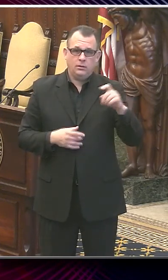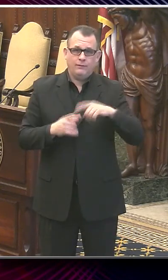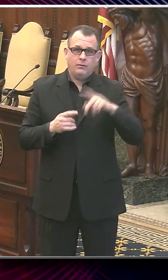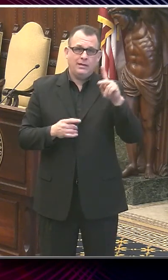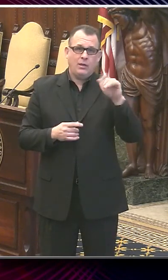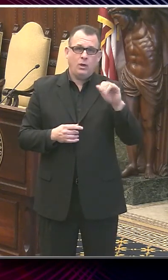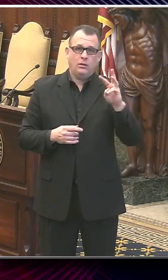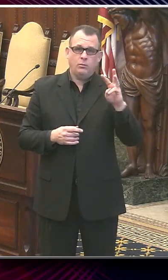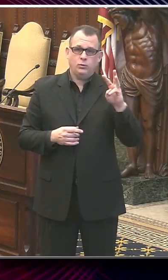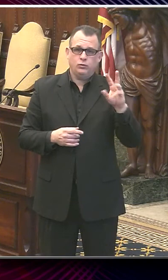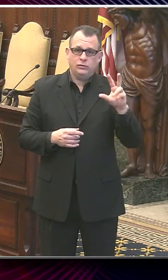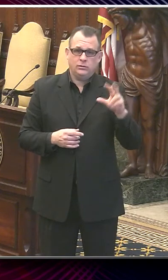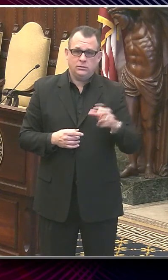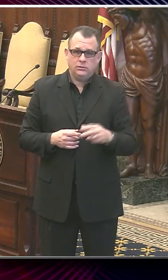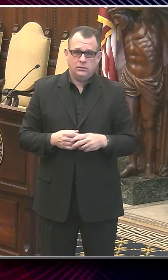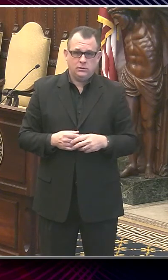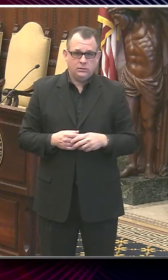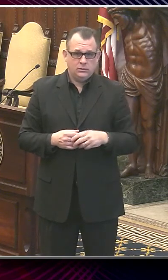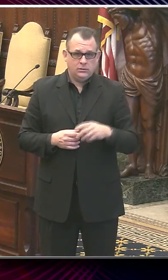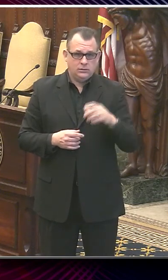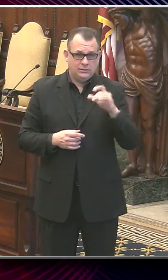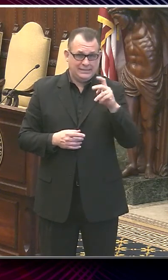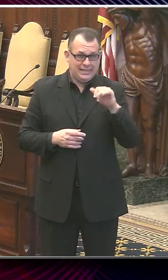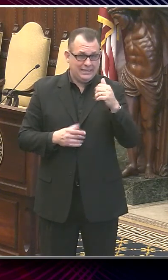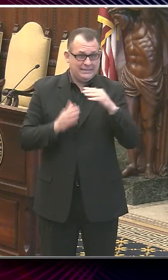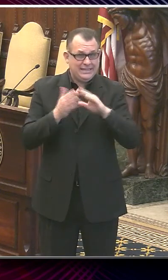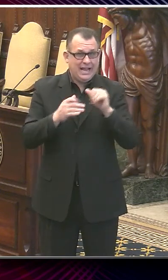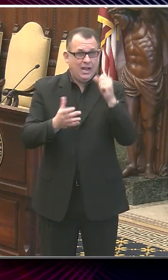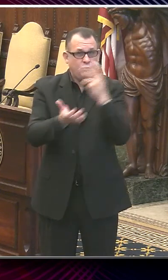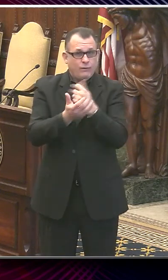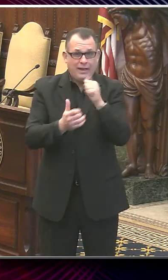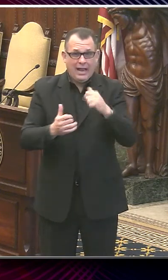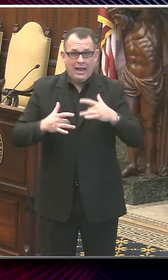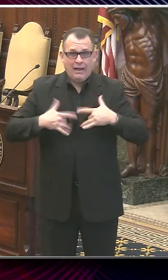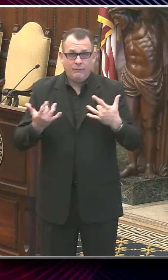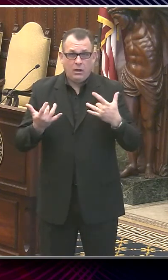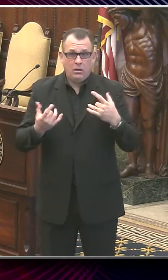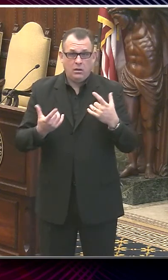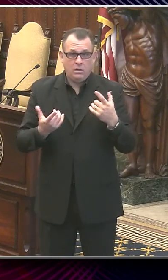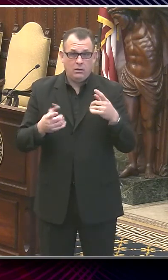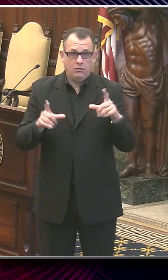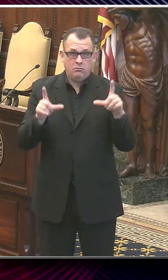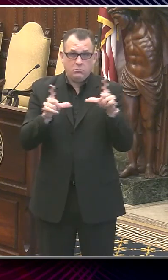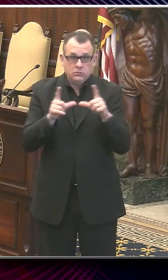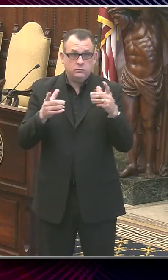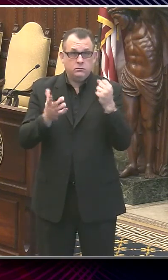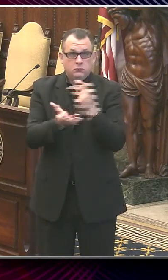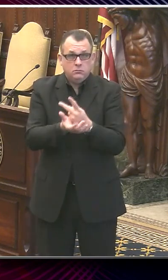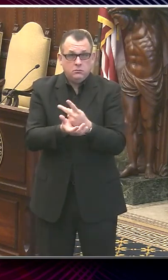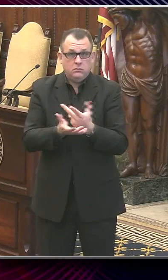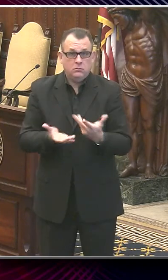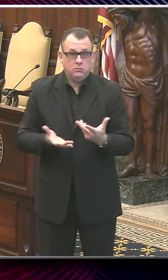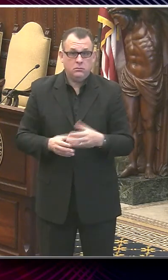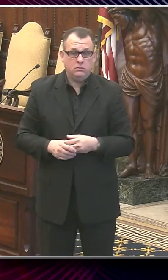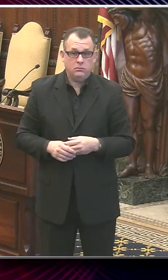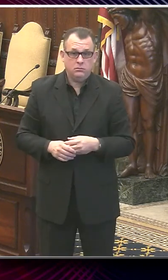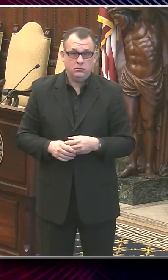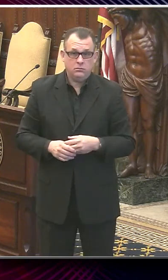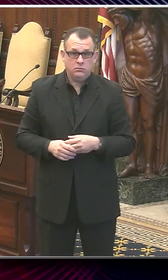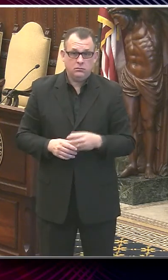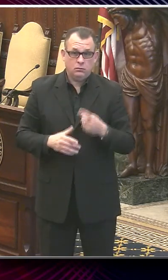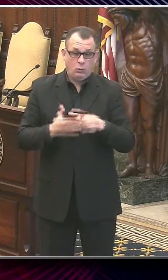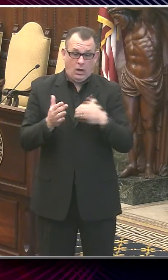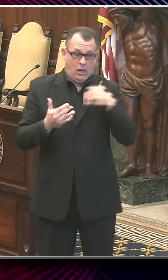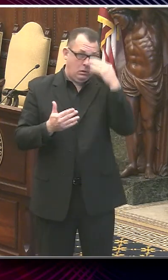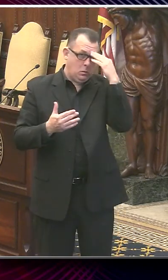Tumar, has the city approved any special event permits? Not to my knowledge, I don't think we